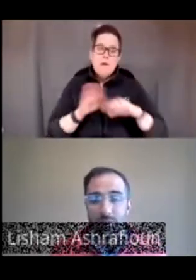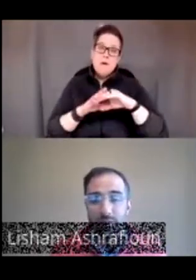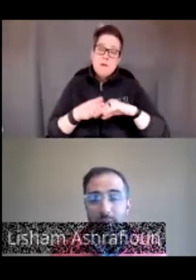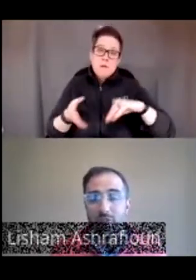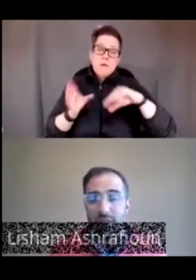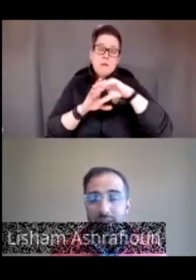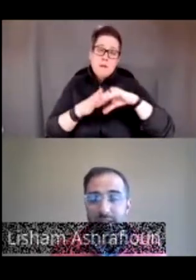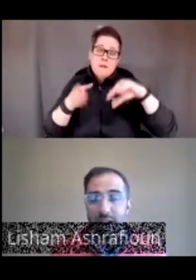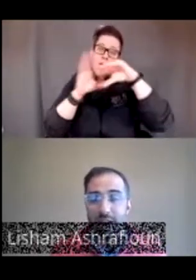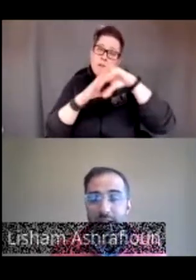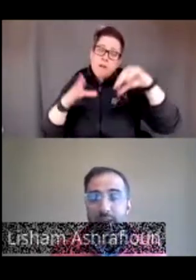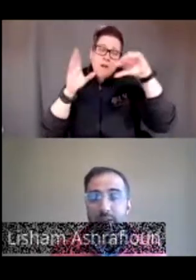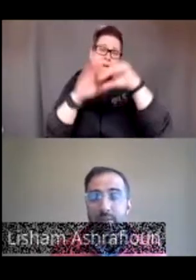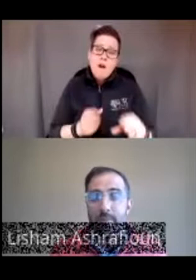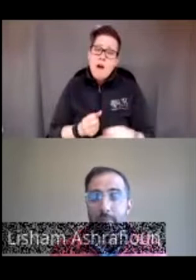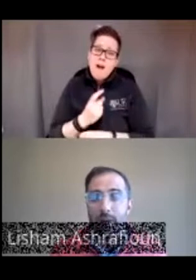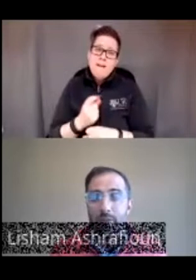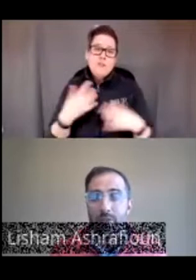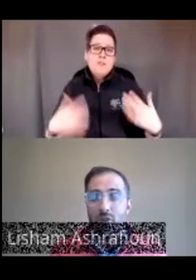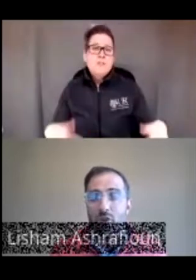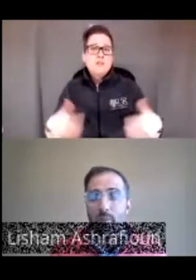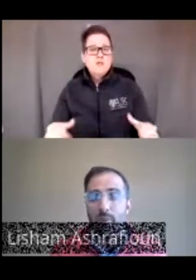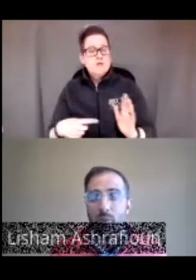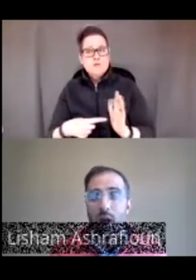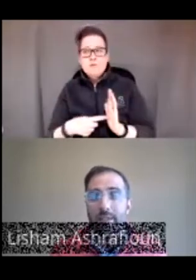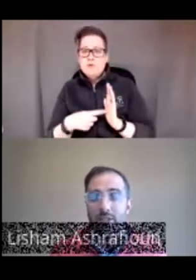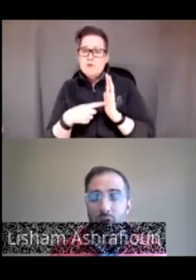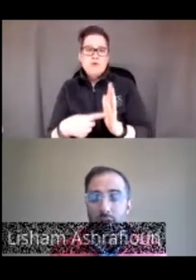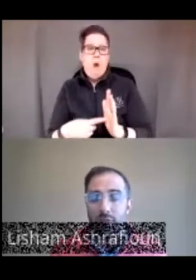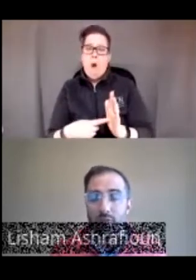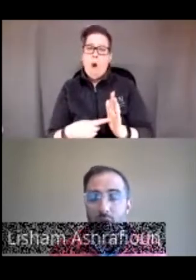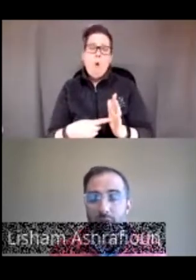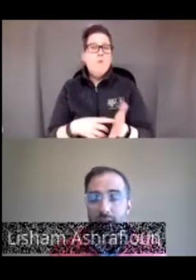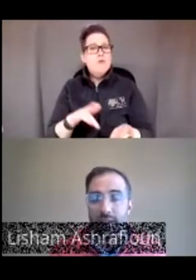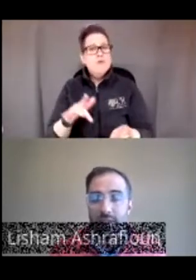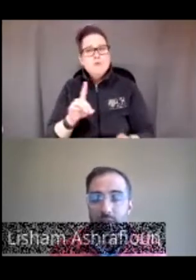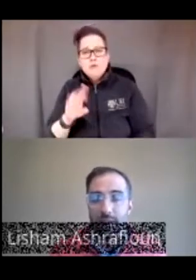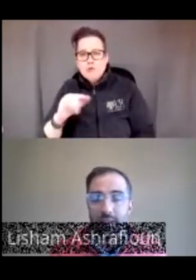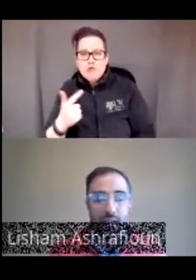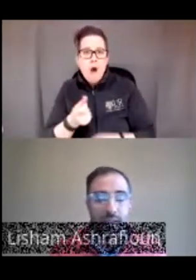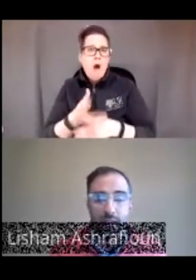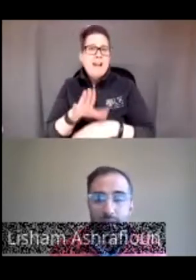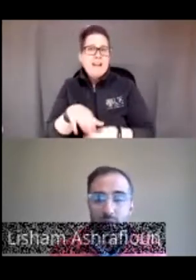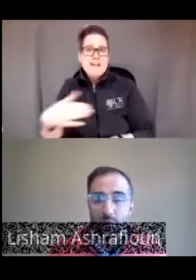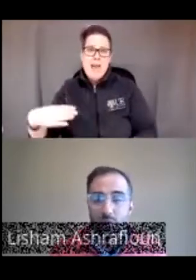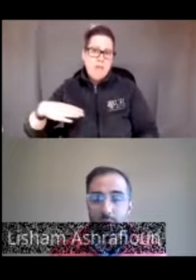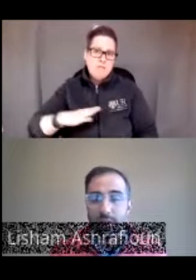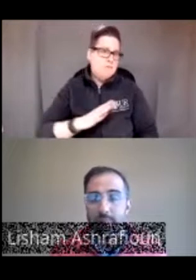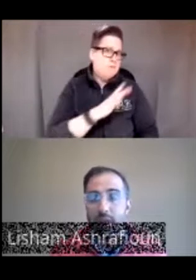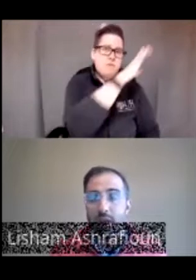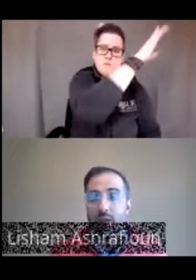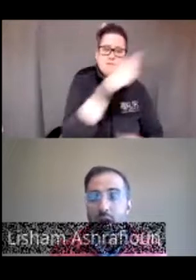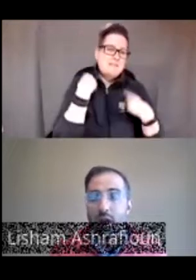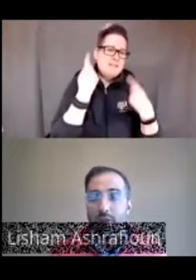It sort of demonstrates this this sharp rise in drug-involved deaths from 1999 to